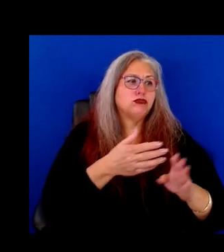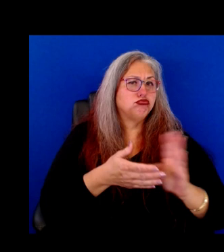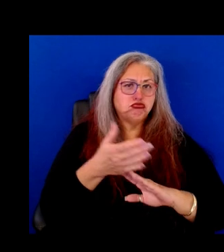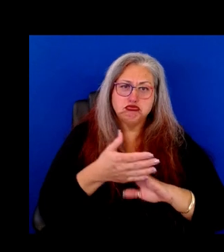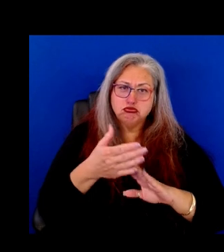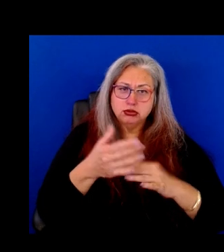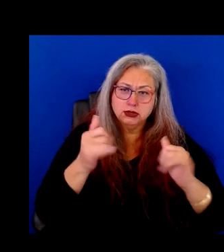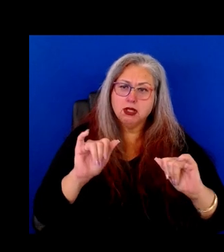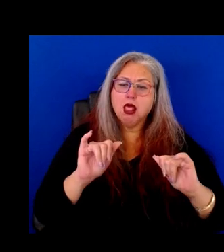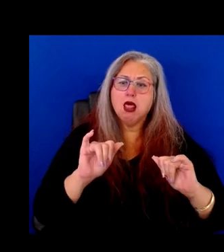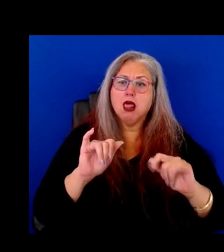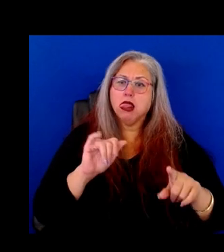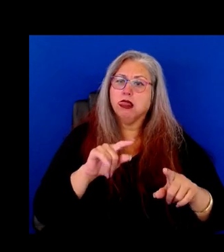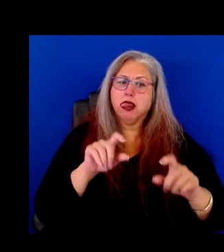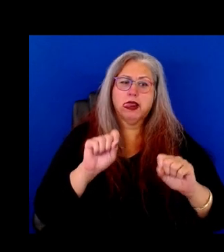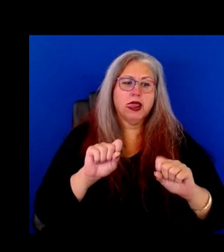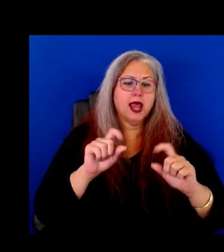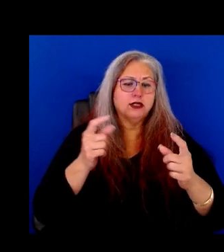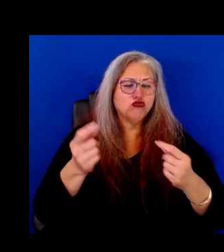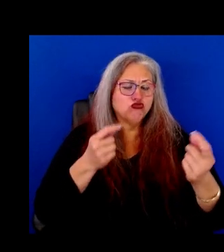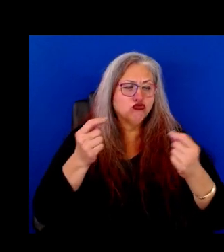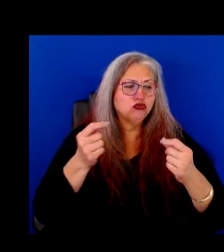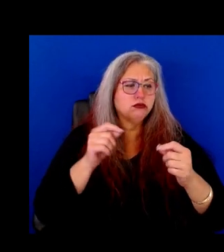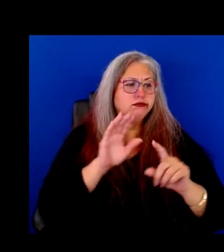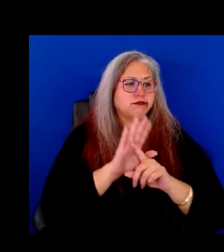working. They were able to do their